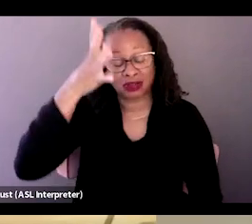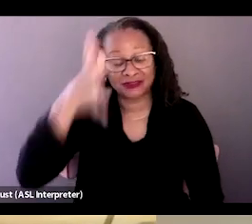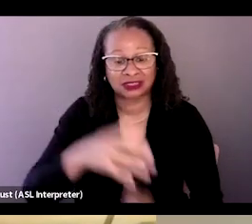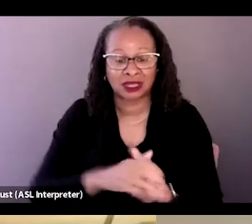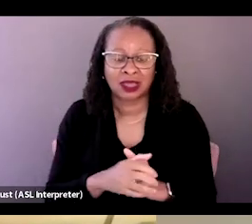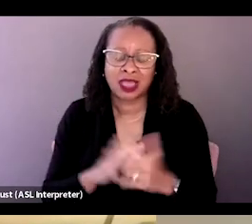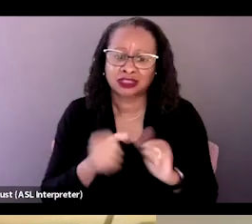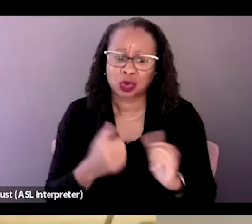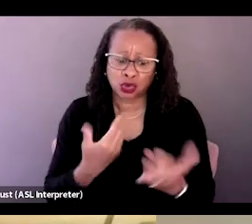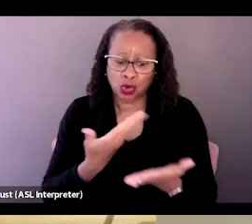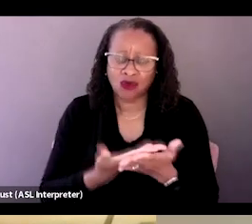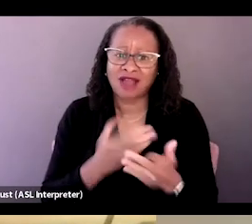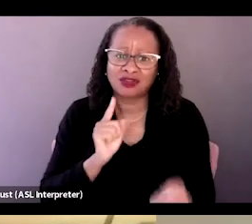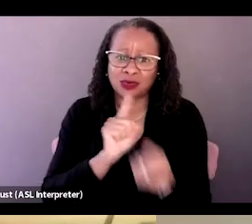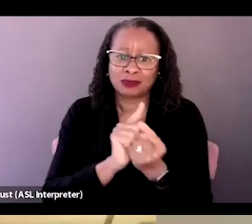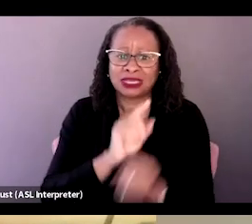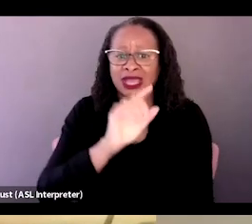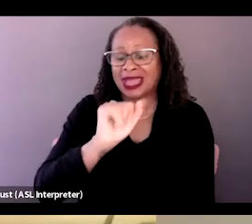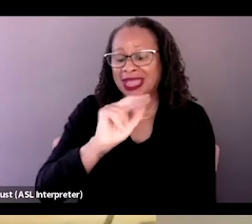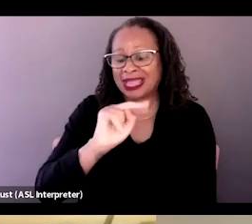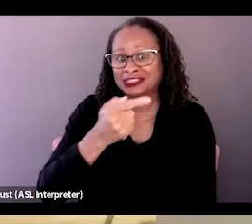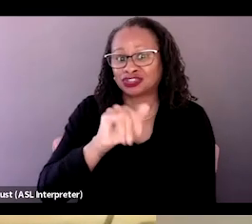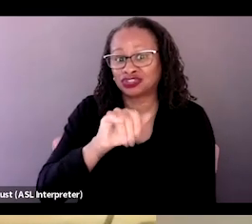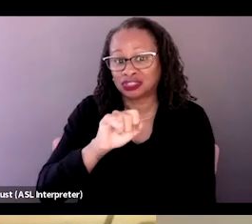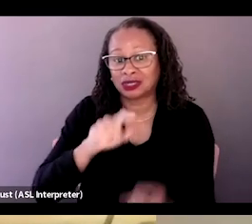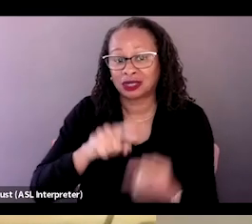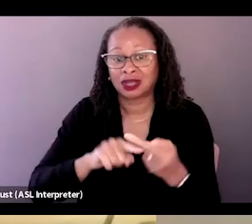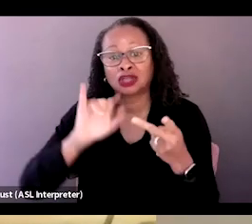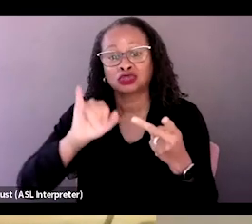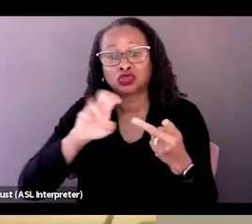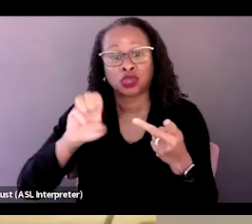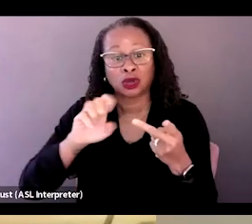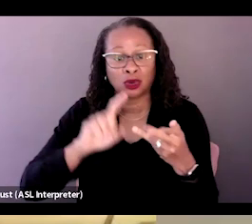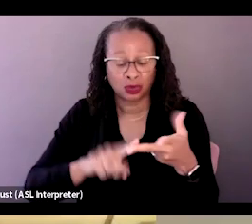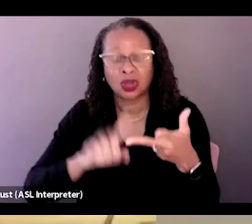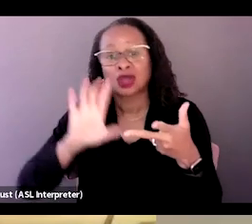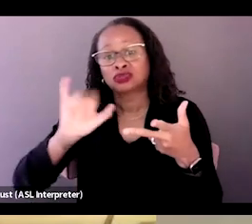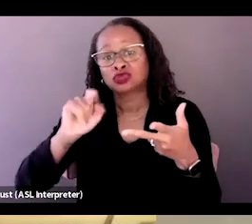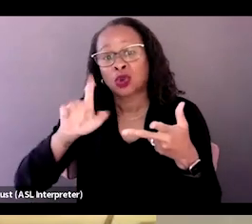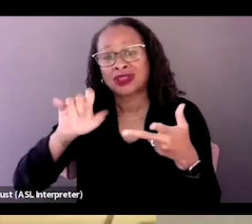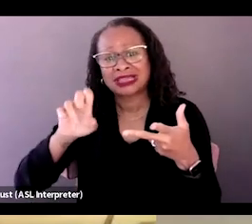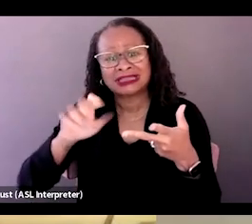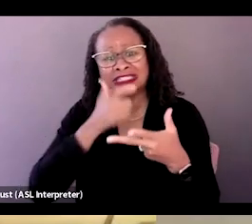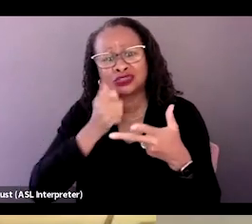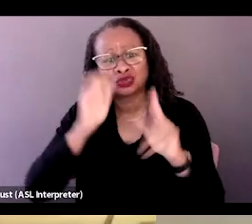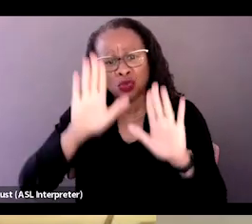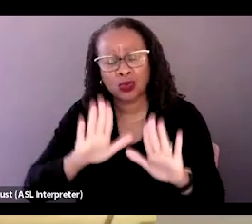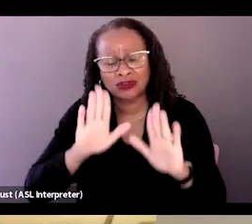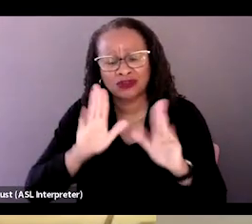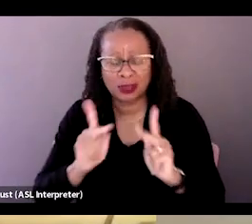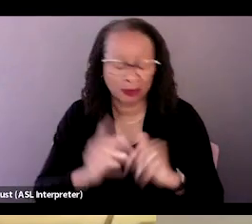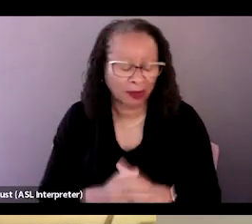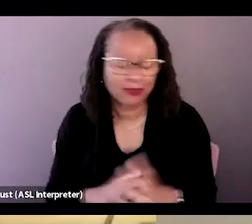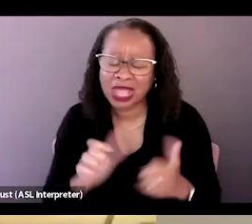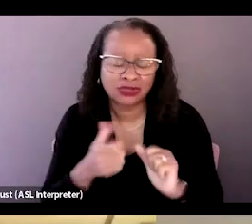and these really interesting, wonderful people? Well, I had a friend who